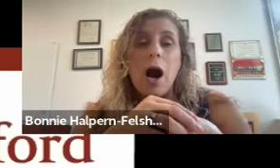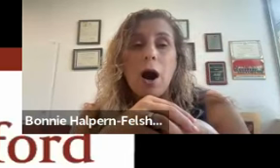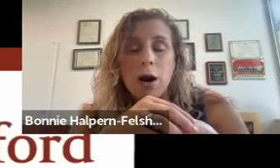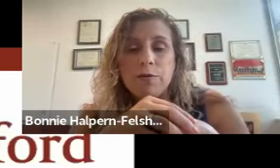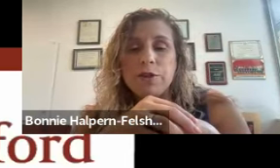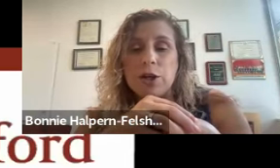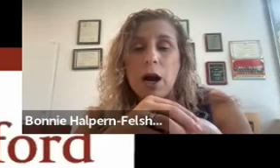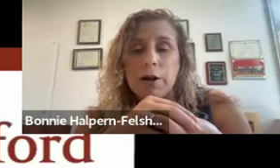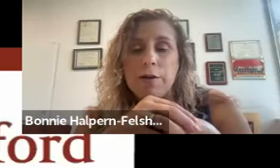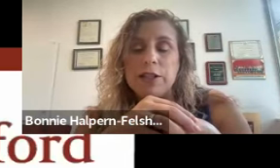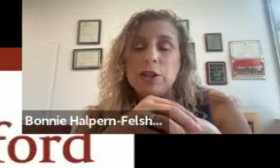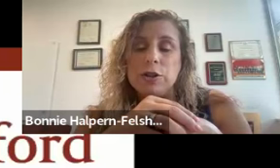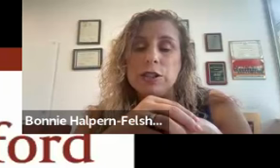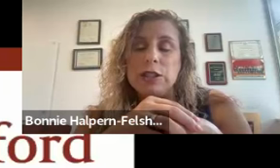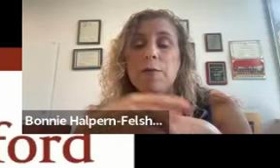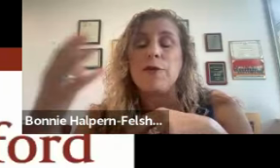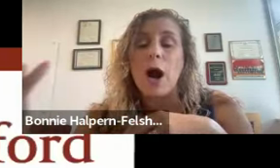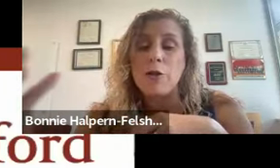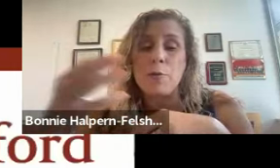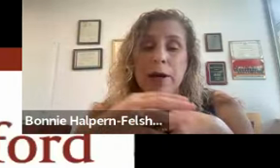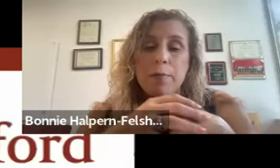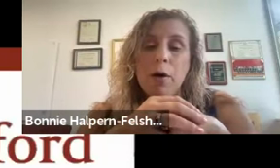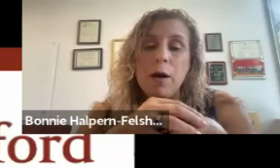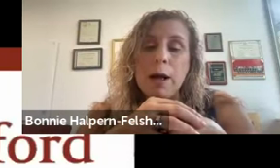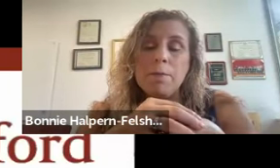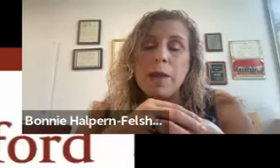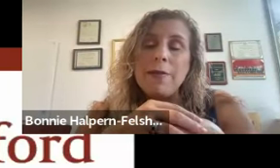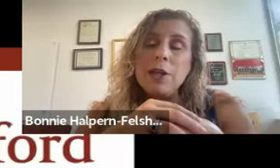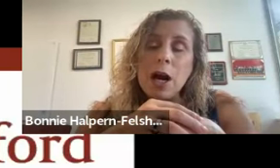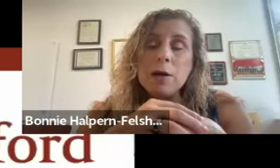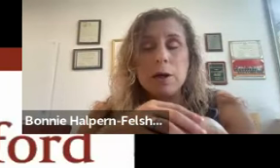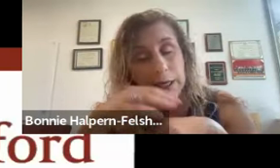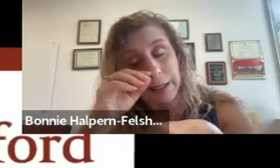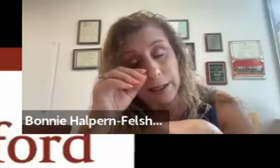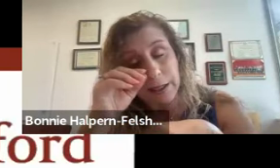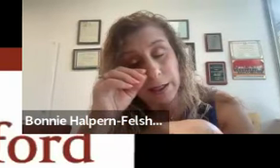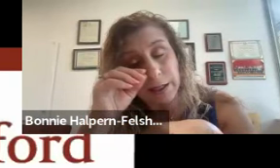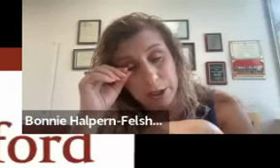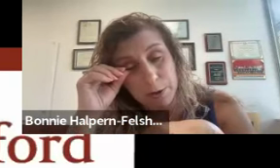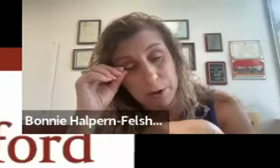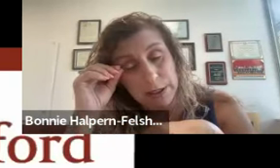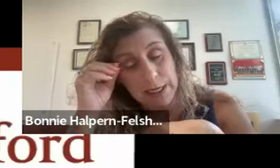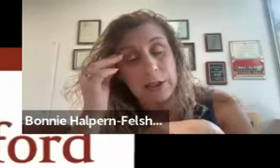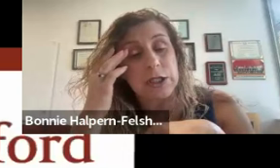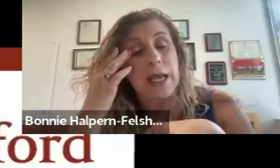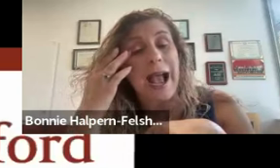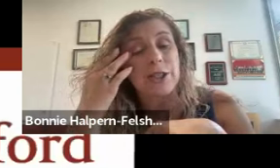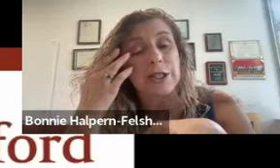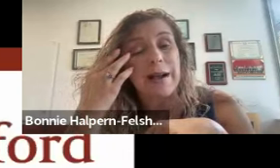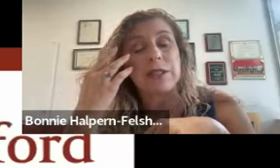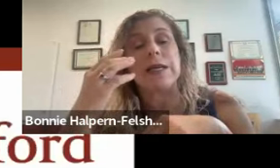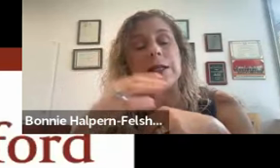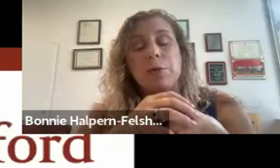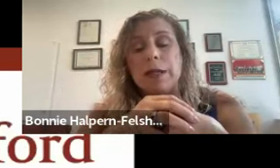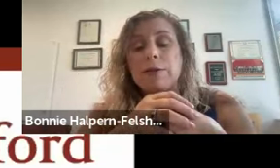causes harm to the cardiovascular system for other people. And young kids who've been exposed to THC